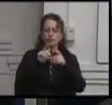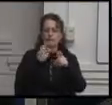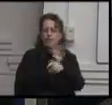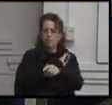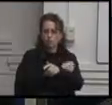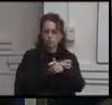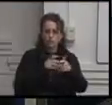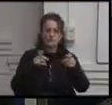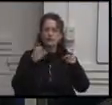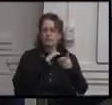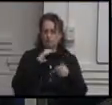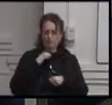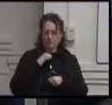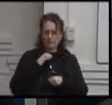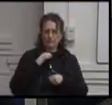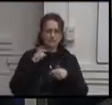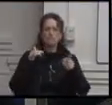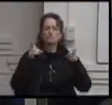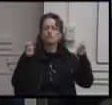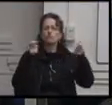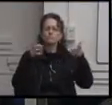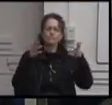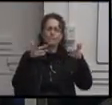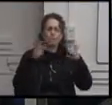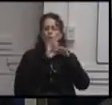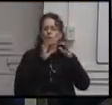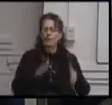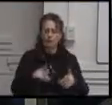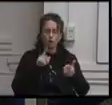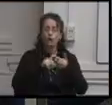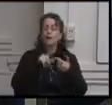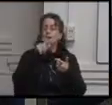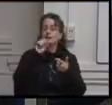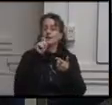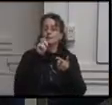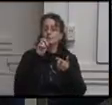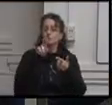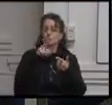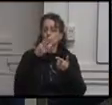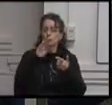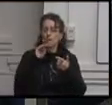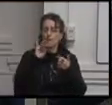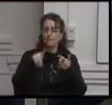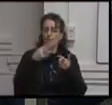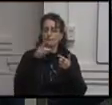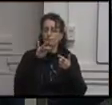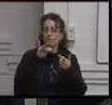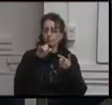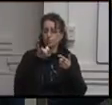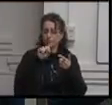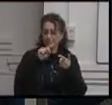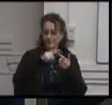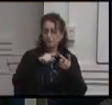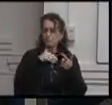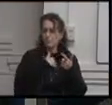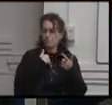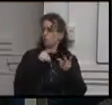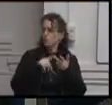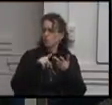Energy Committee. And Jason Cooper, member of the chair, and member of the member of the chair. Yes, this